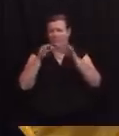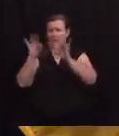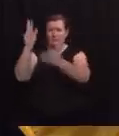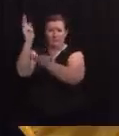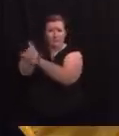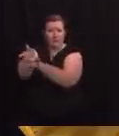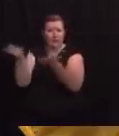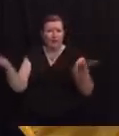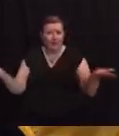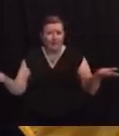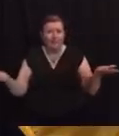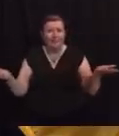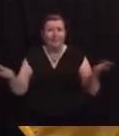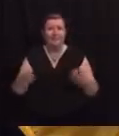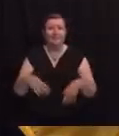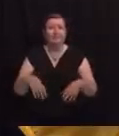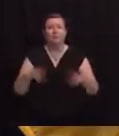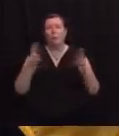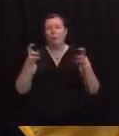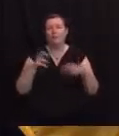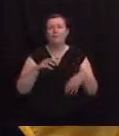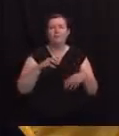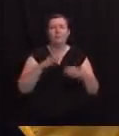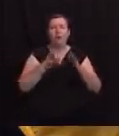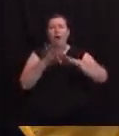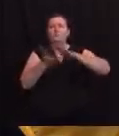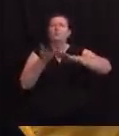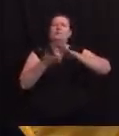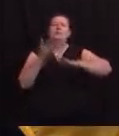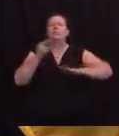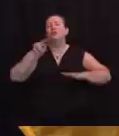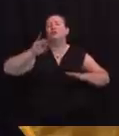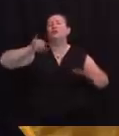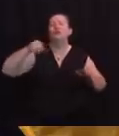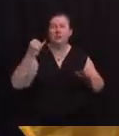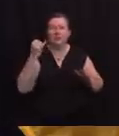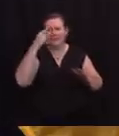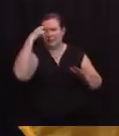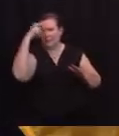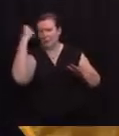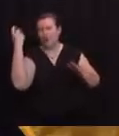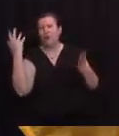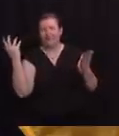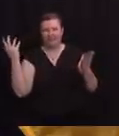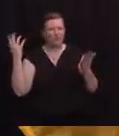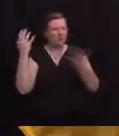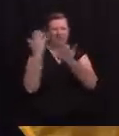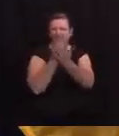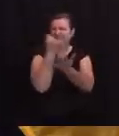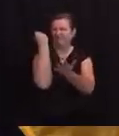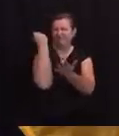for Operation Jersey Summer, I hope you continue to take full advantage of our